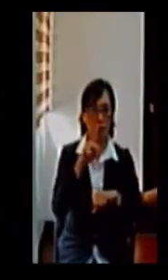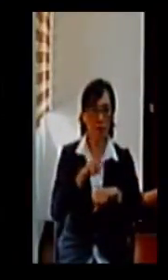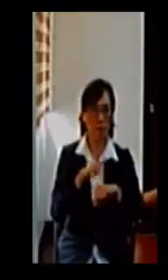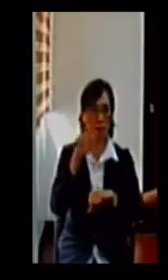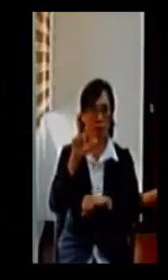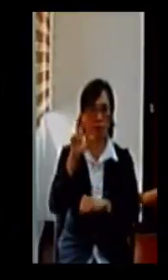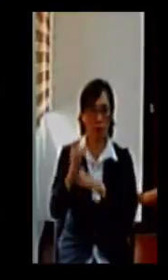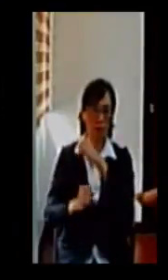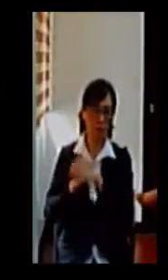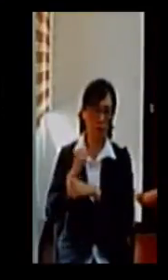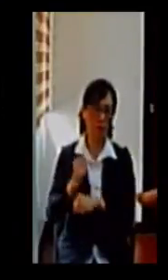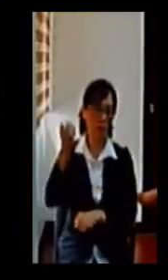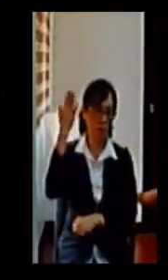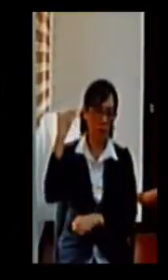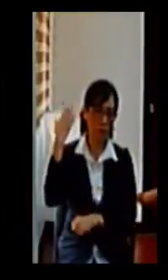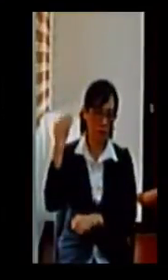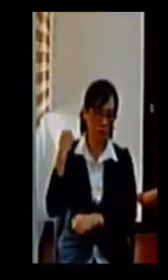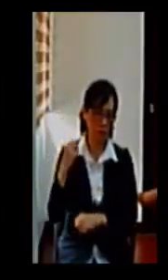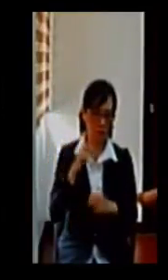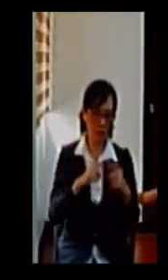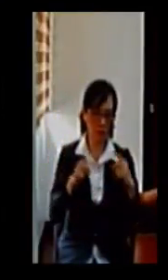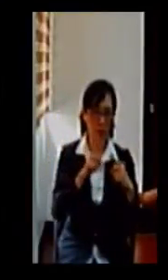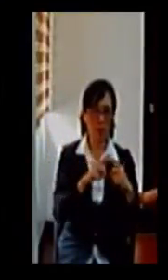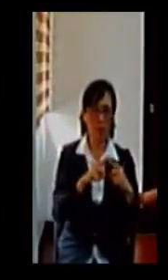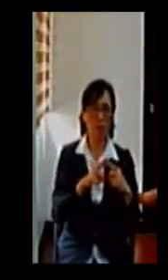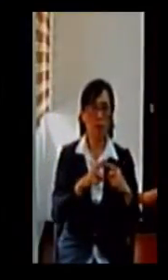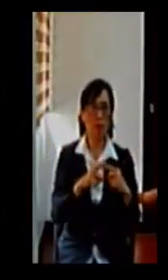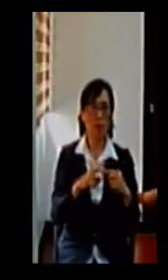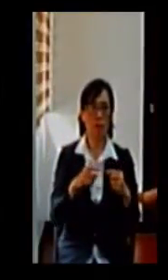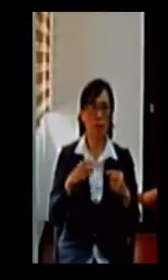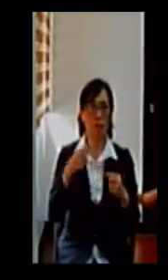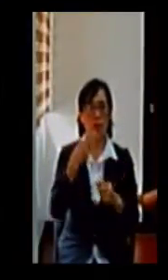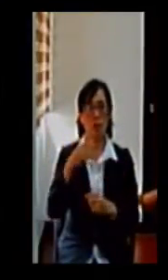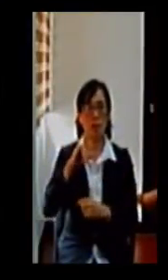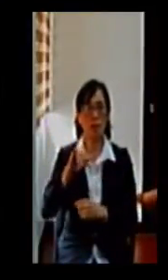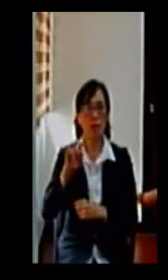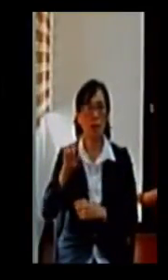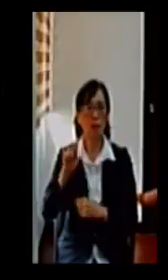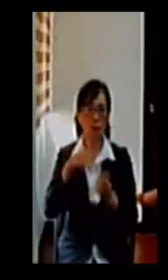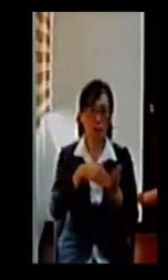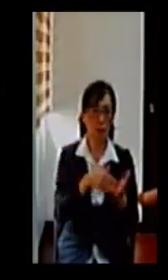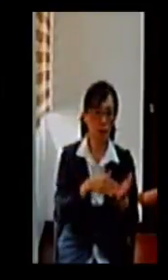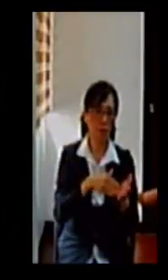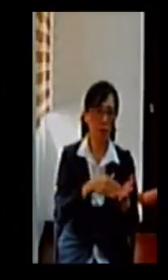ago. When it hit the Philippines, it weakened.